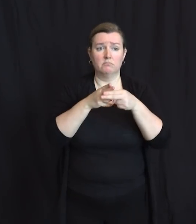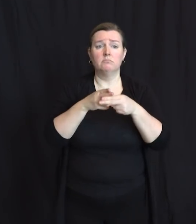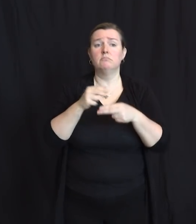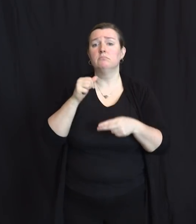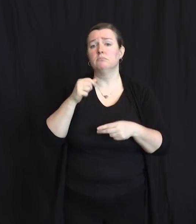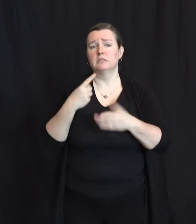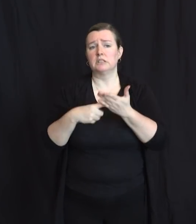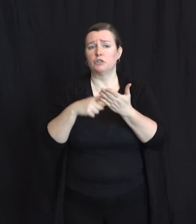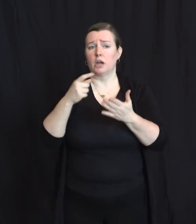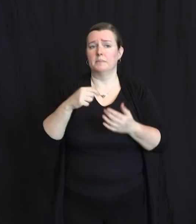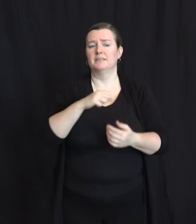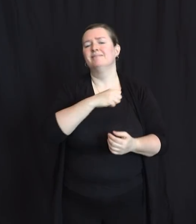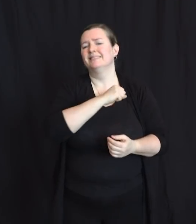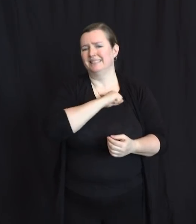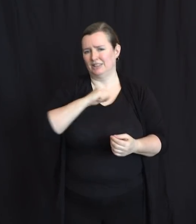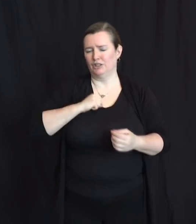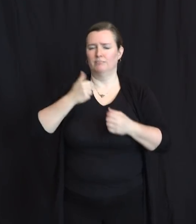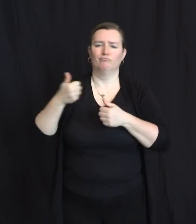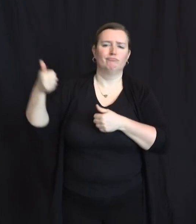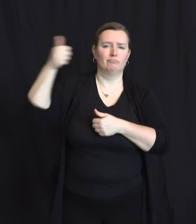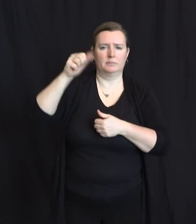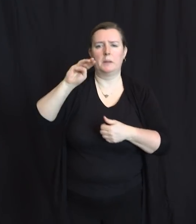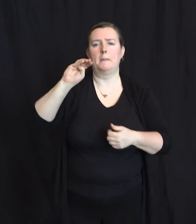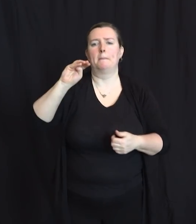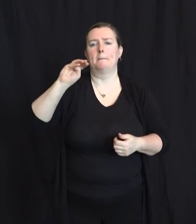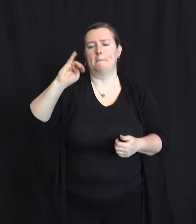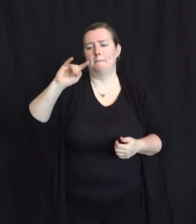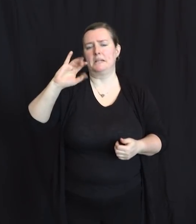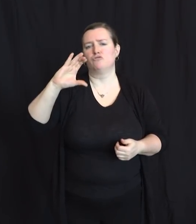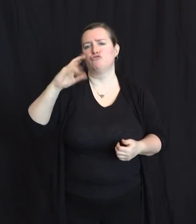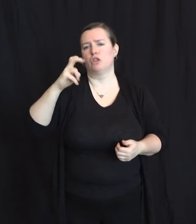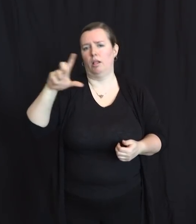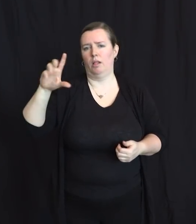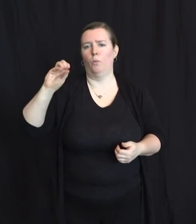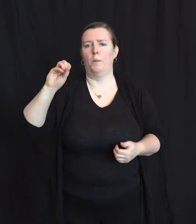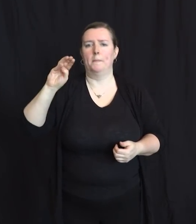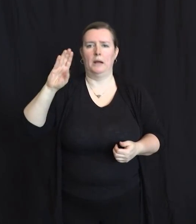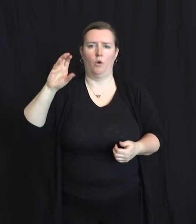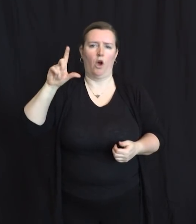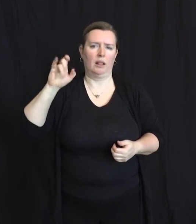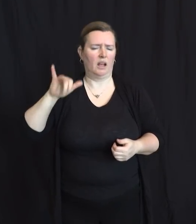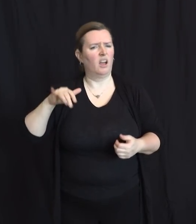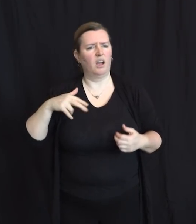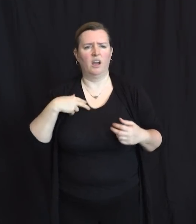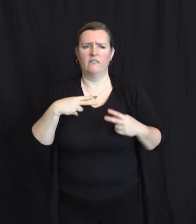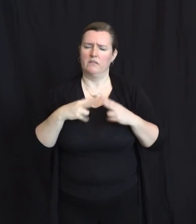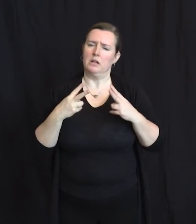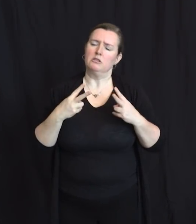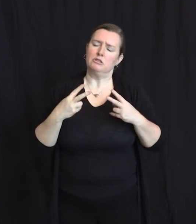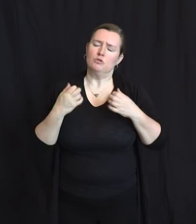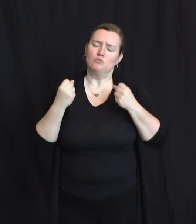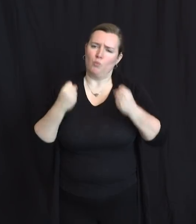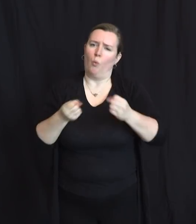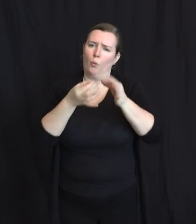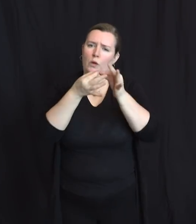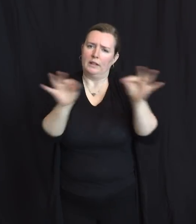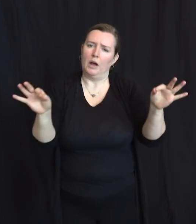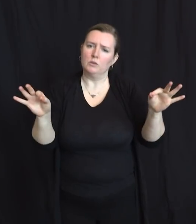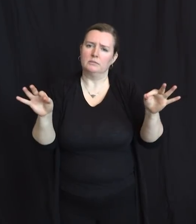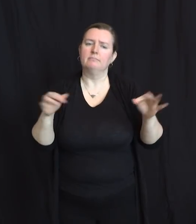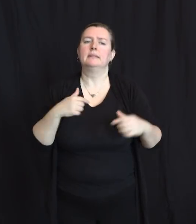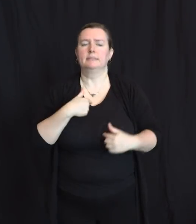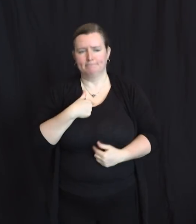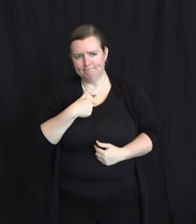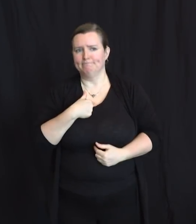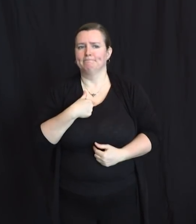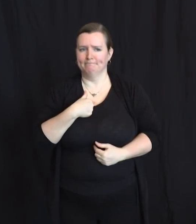Mitch McConnell's views on state bankruptcy. I used some strong language, which was richly deserved, by the way, but that's because I know